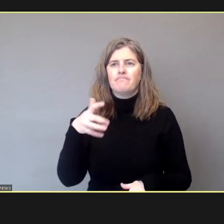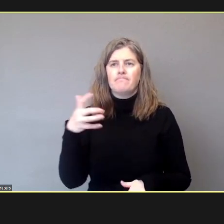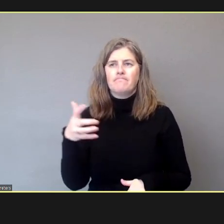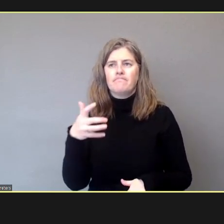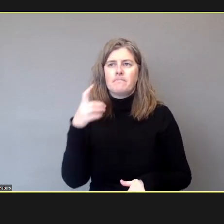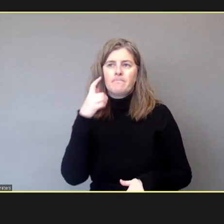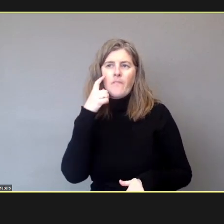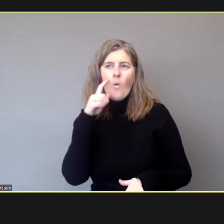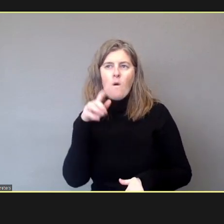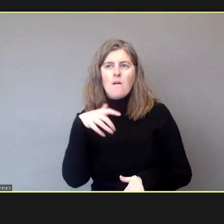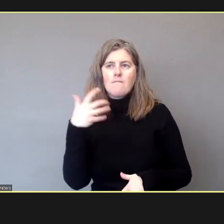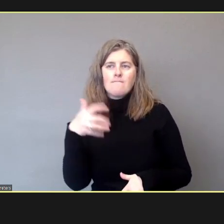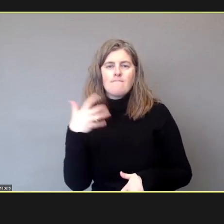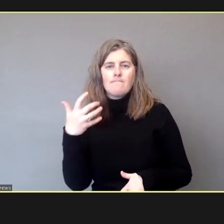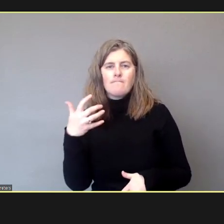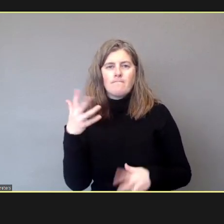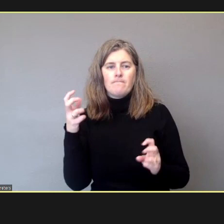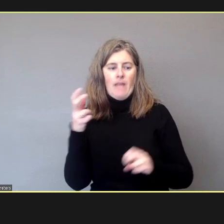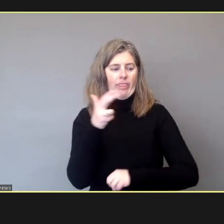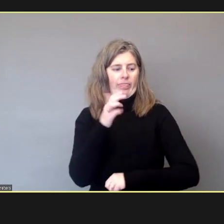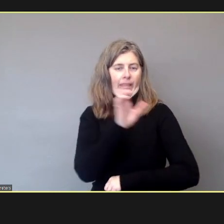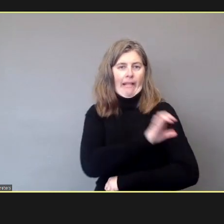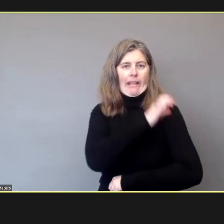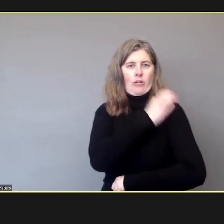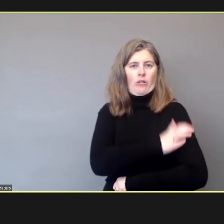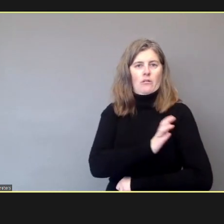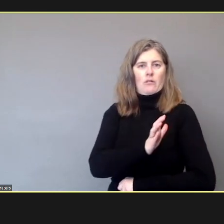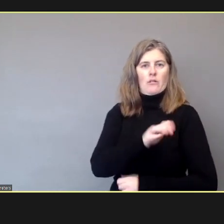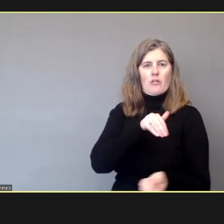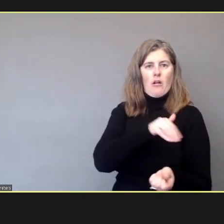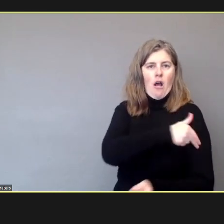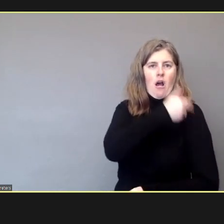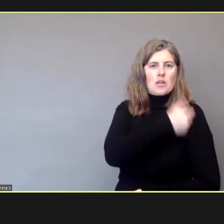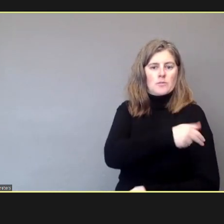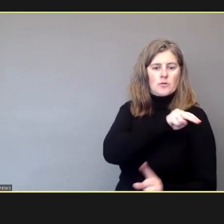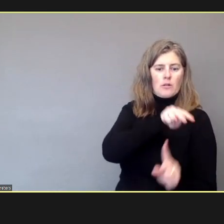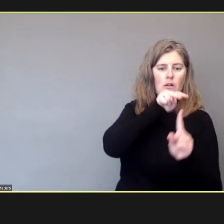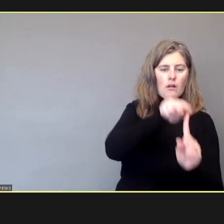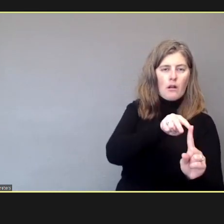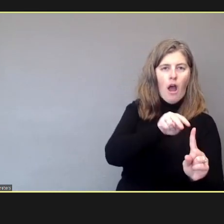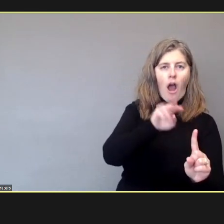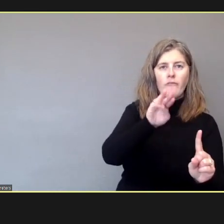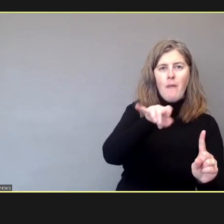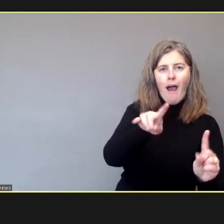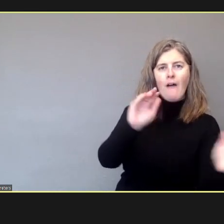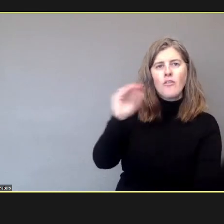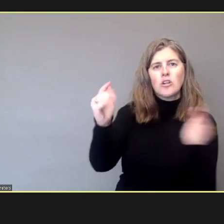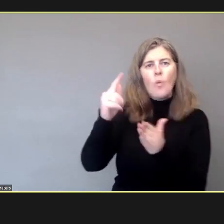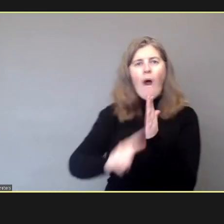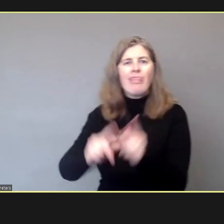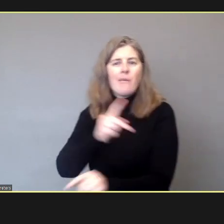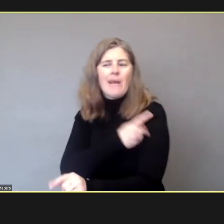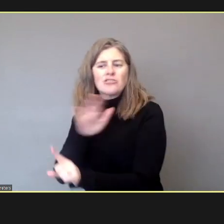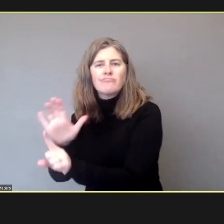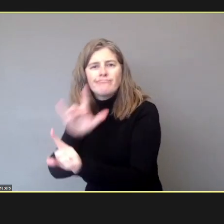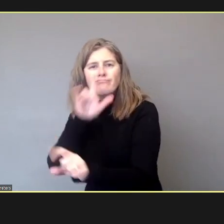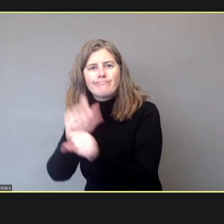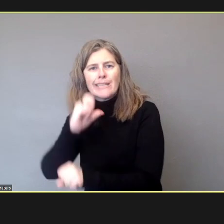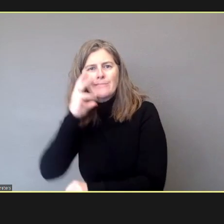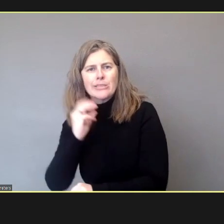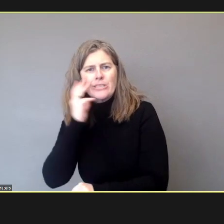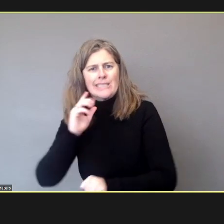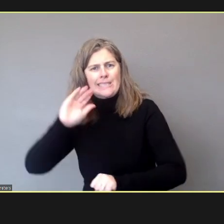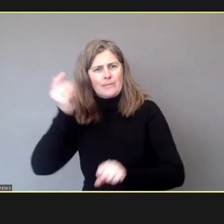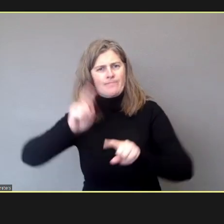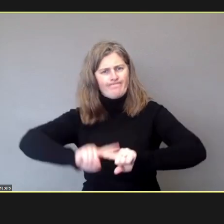for the clinical definition of mild versus what the subjective experience is of the patient. And